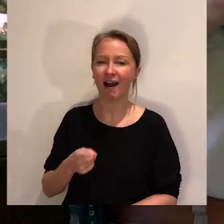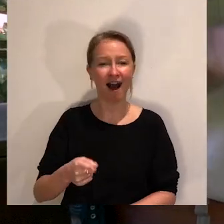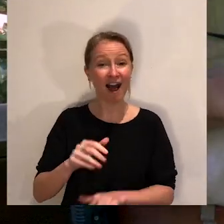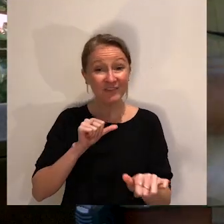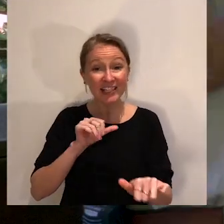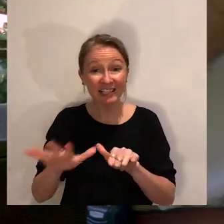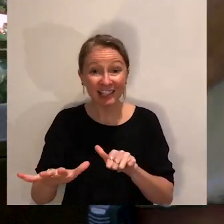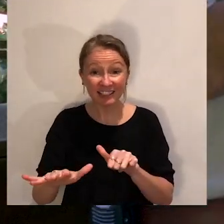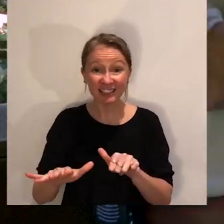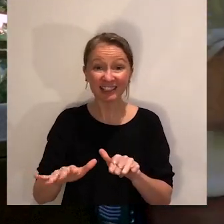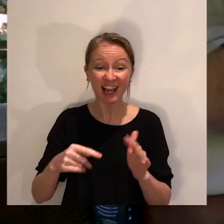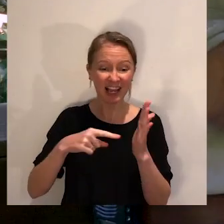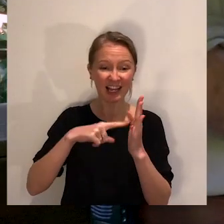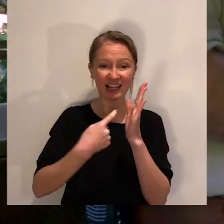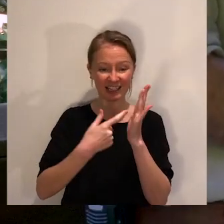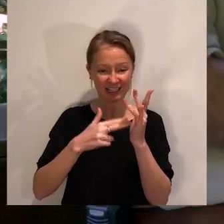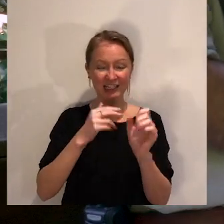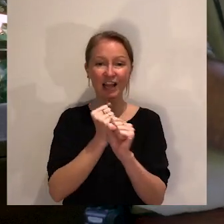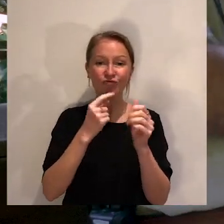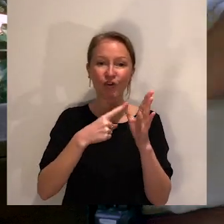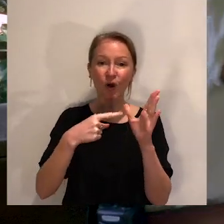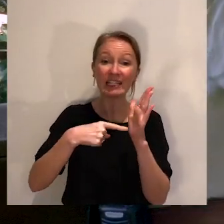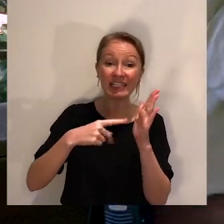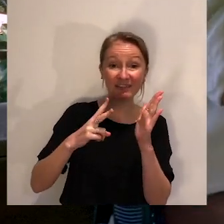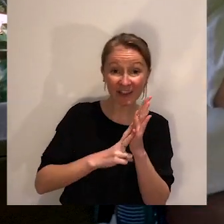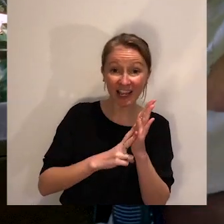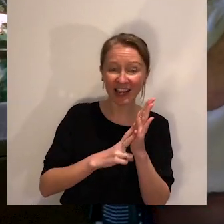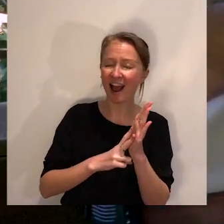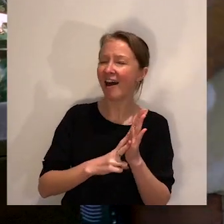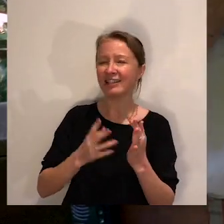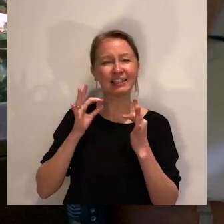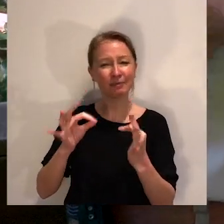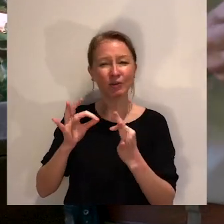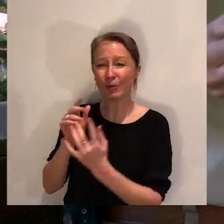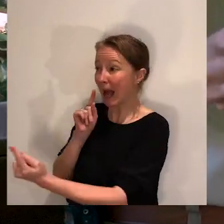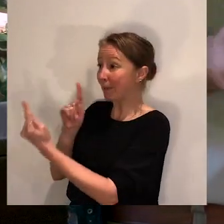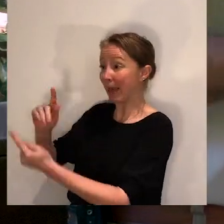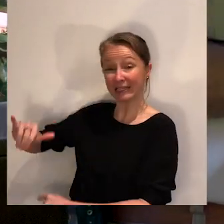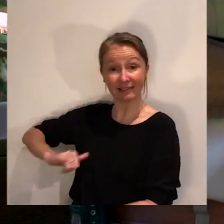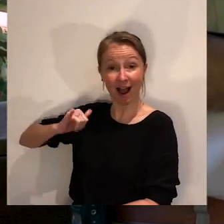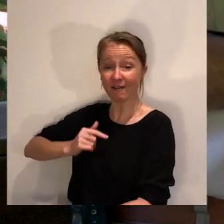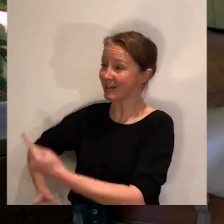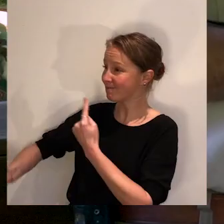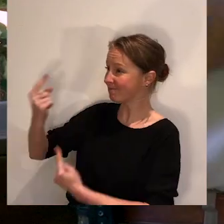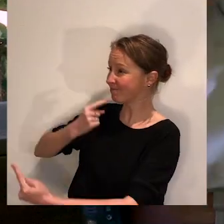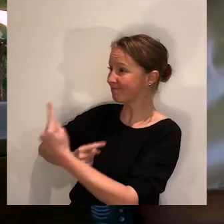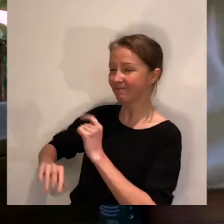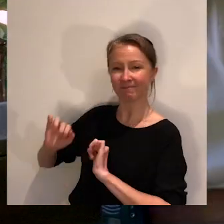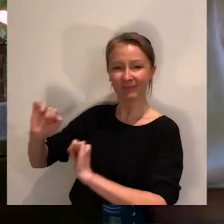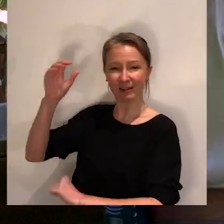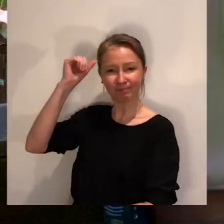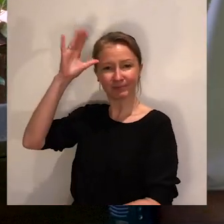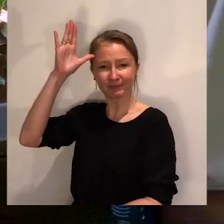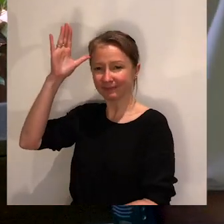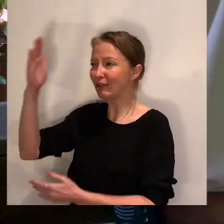about TarongaTV. We get to talk to amazing keepers like Danielle about really unique species that you might just walk past as you're at the zoo. So if you come to